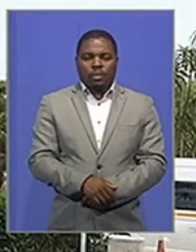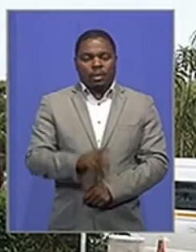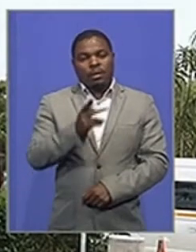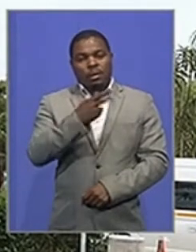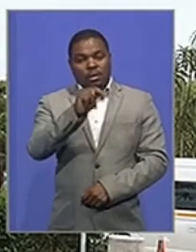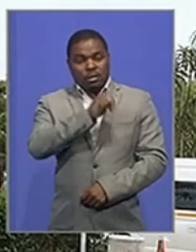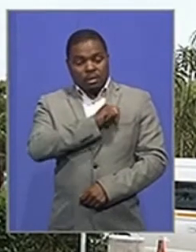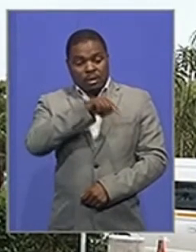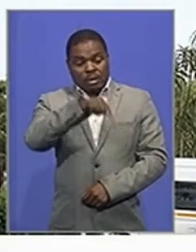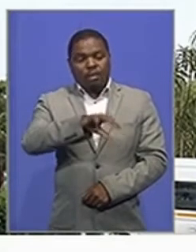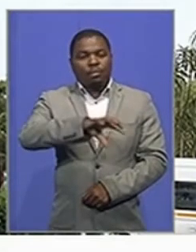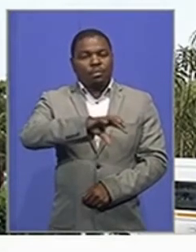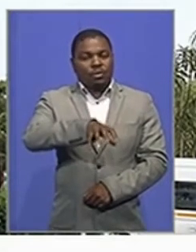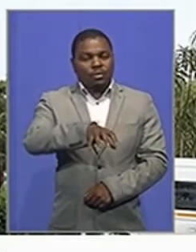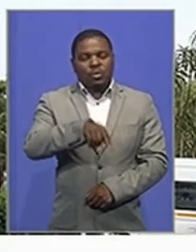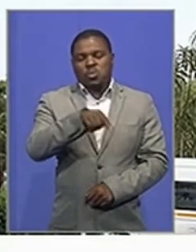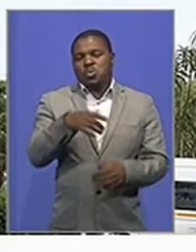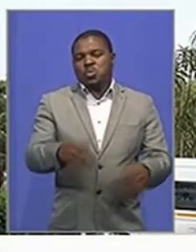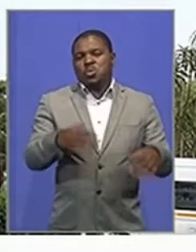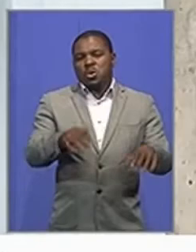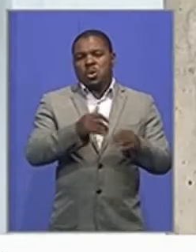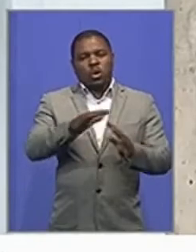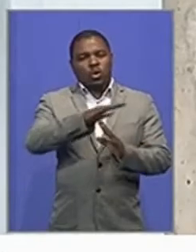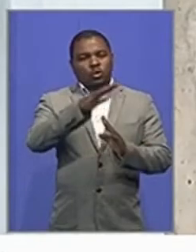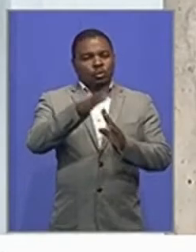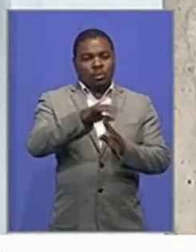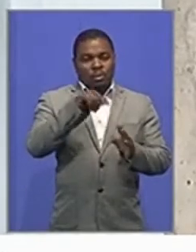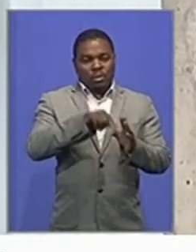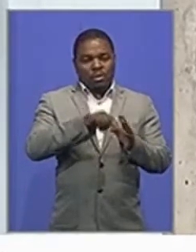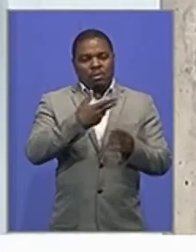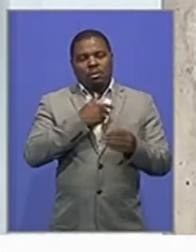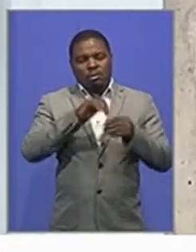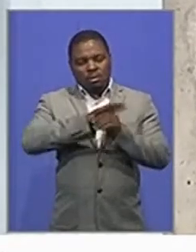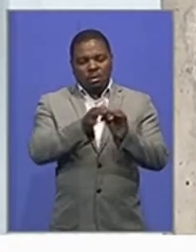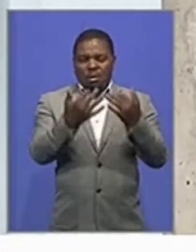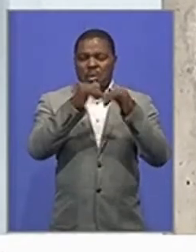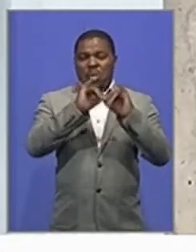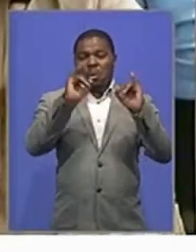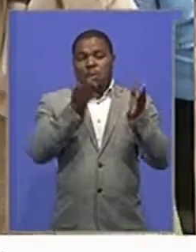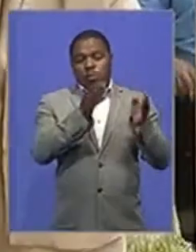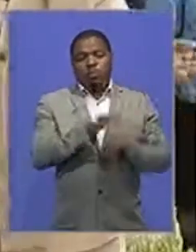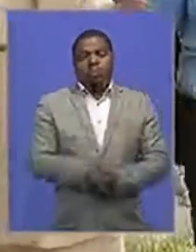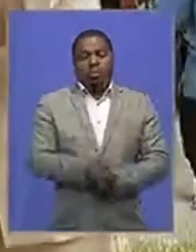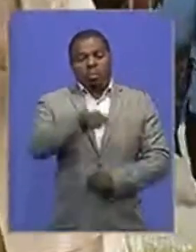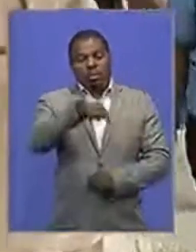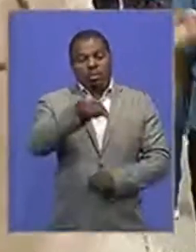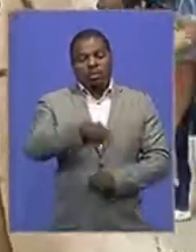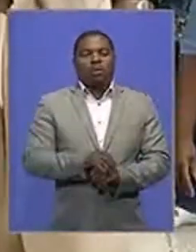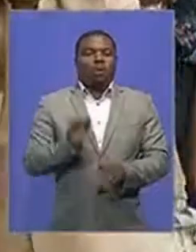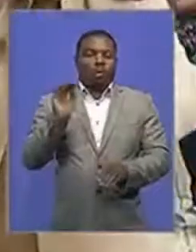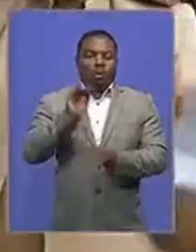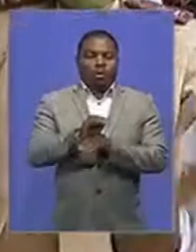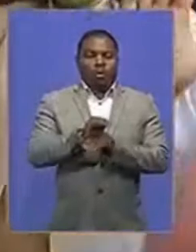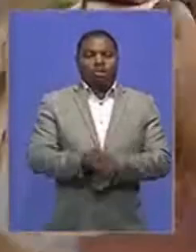KwaZulu-Natal ke nngwe ya diprofense tse nne tse itlhommeng pele ka dipalo tse hodimo tsa ditshwaetso. Provense e na le ditshwaetso tse fetang dikete